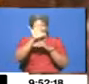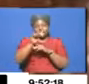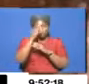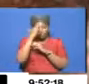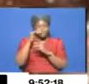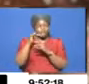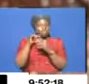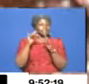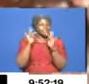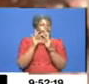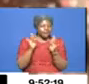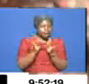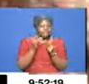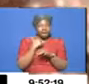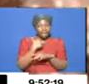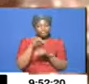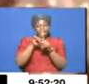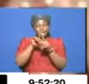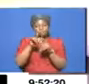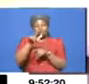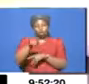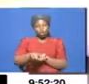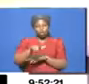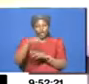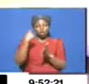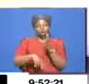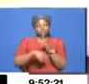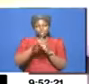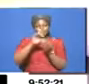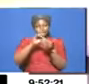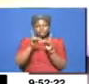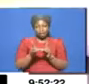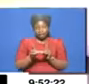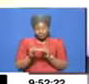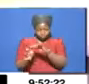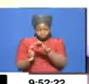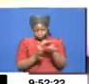availability of low-cost data. That was Richard Munga who...